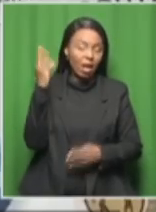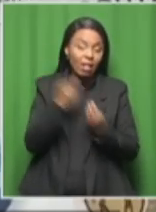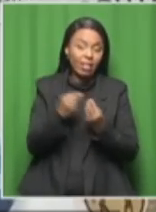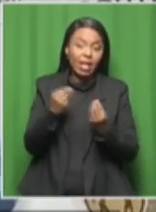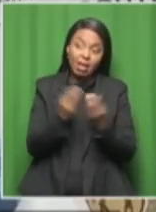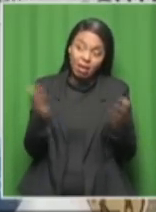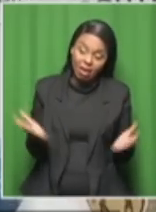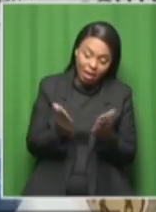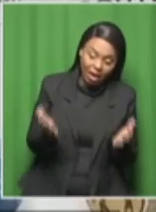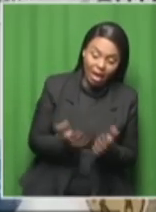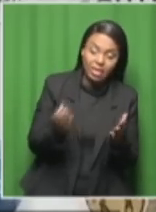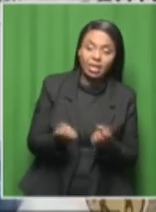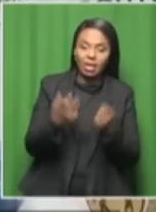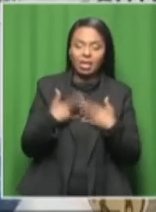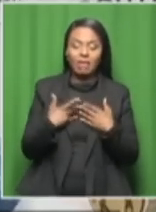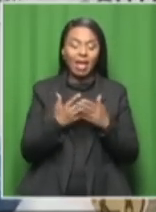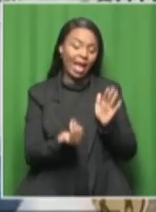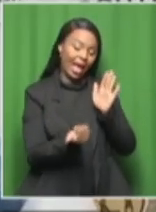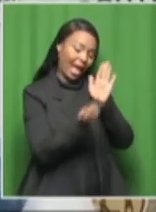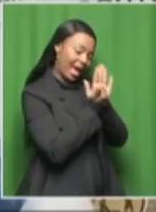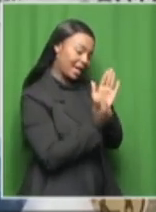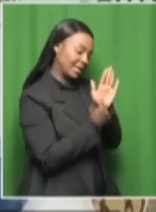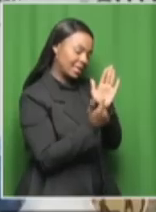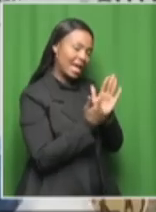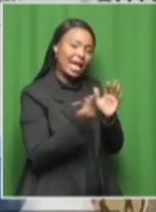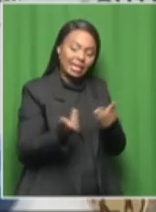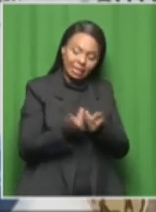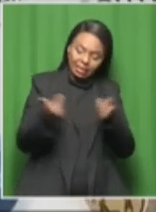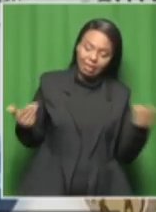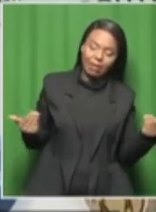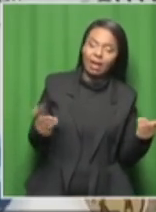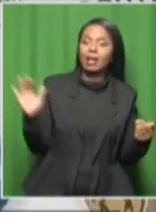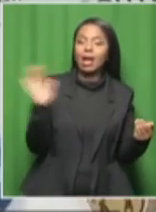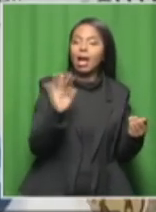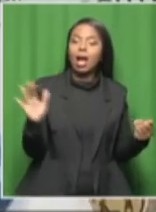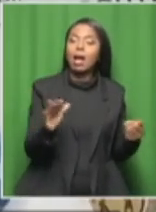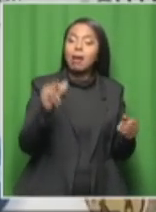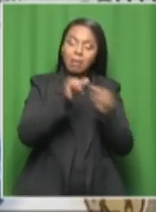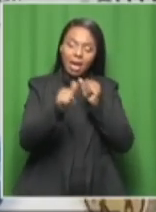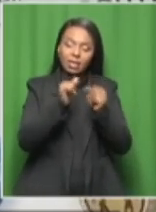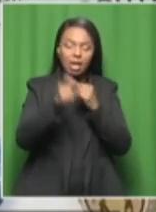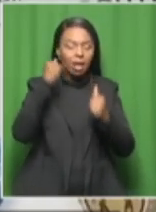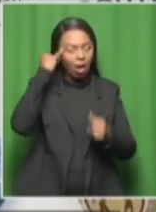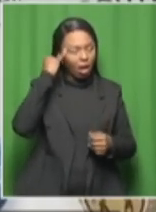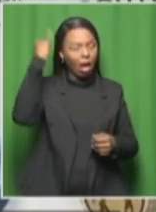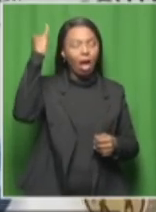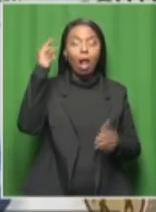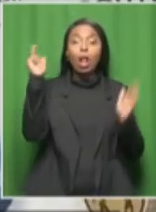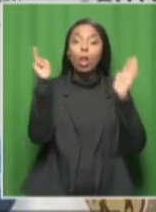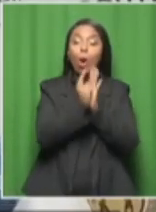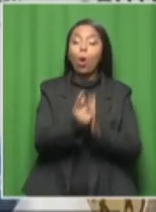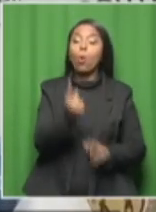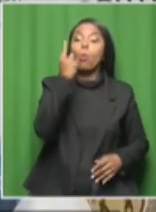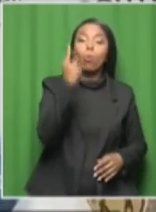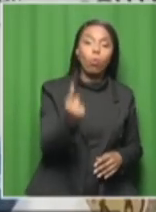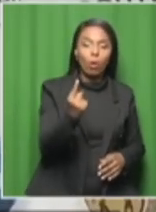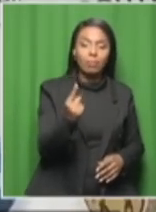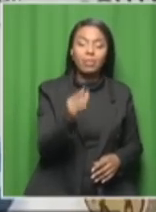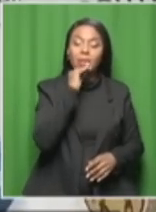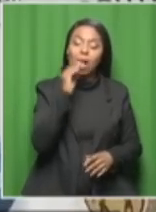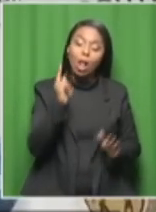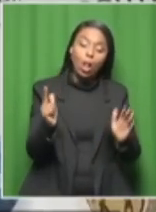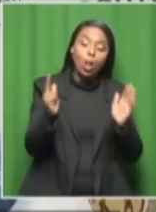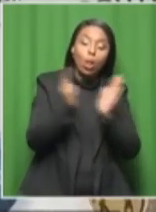that these acts must not be separate. There must be one law. Maybe with different chapters. That means the law